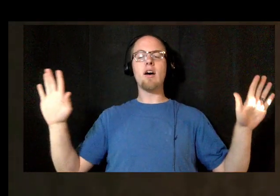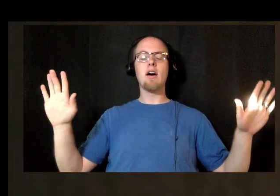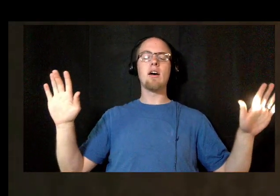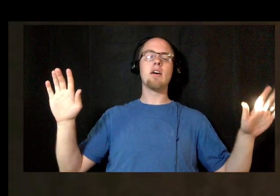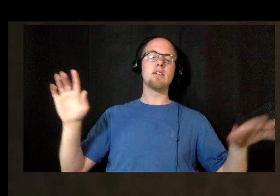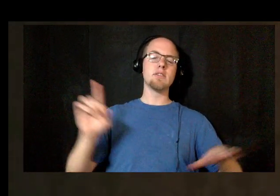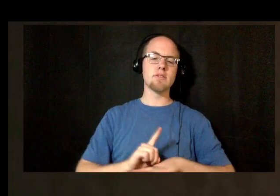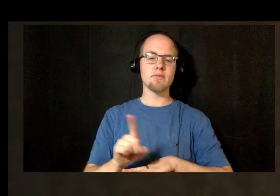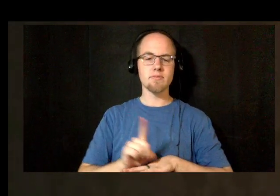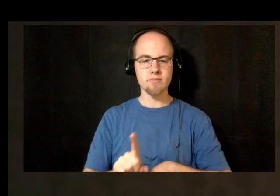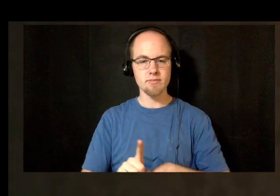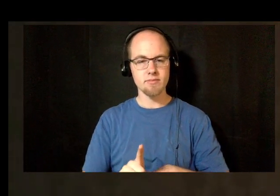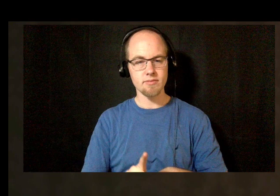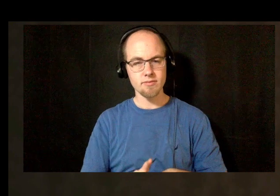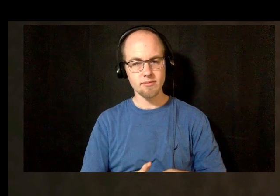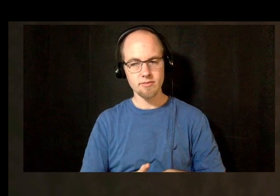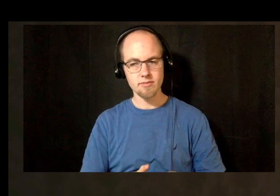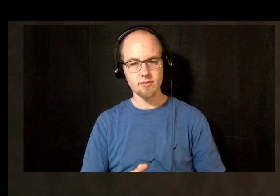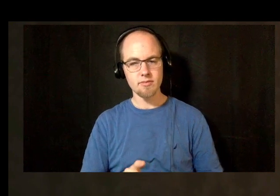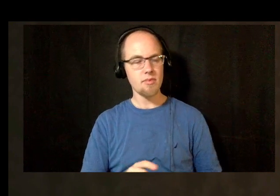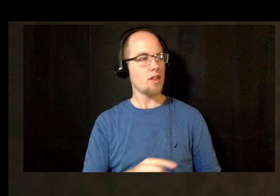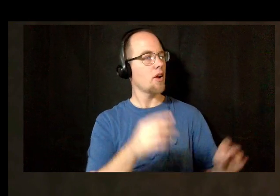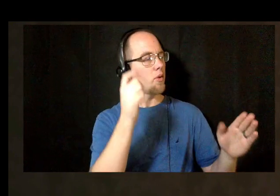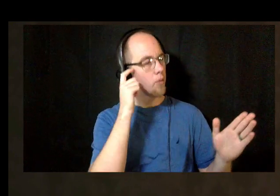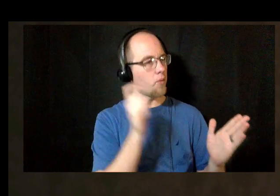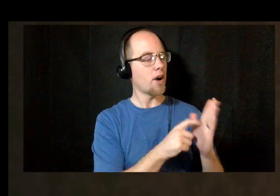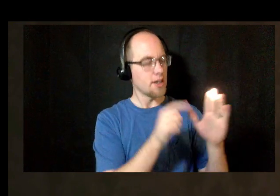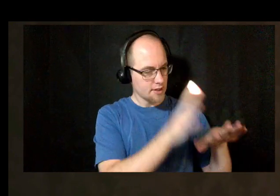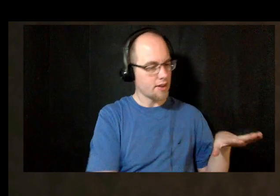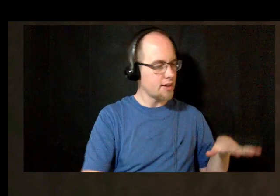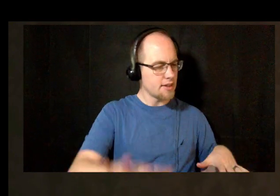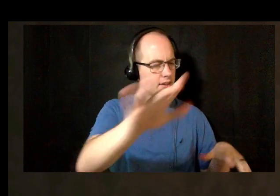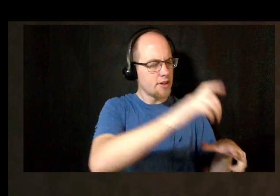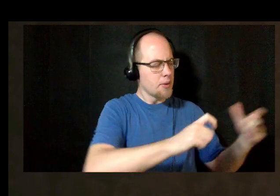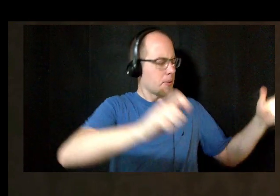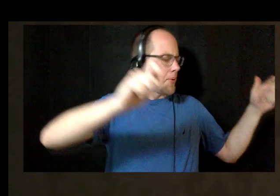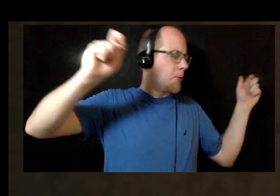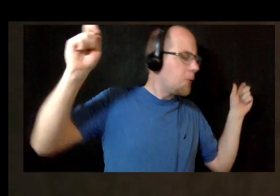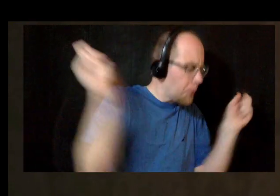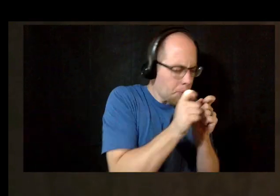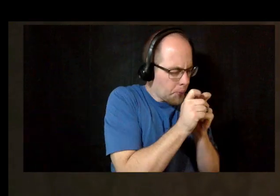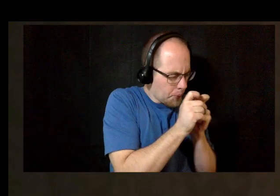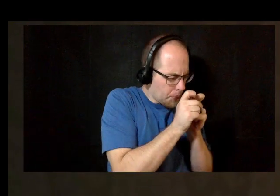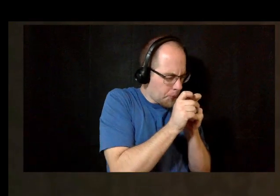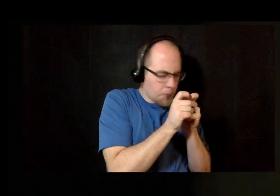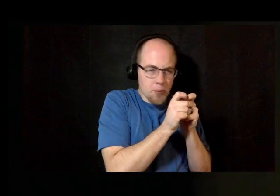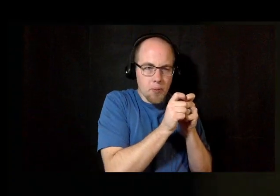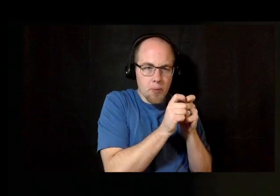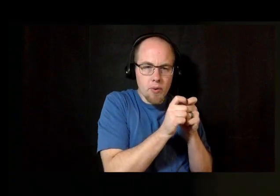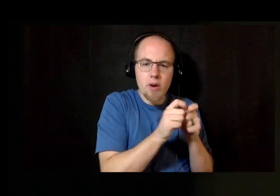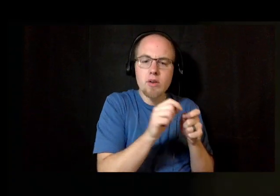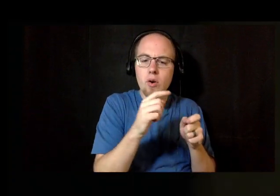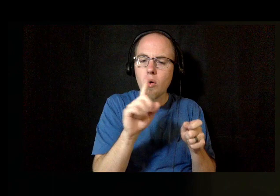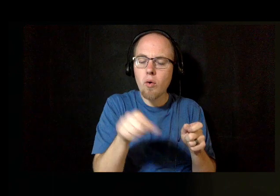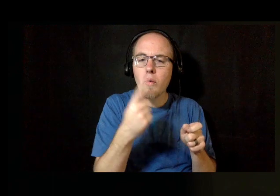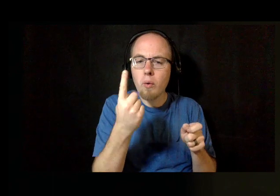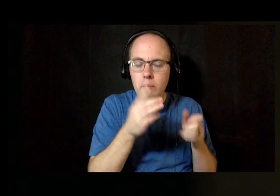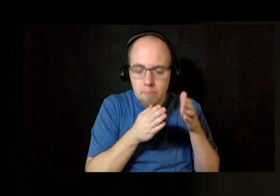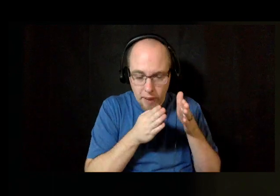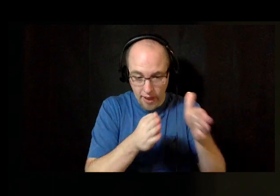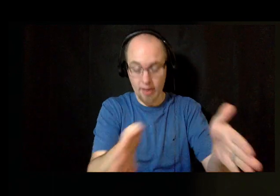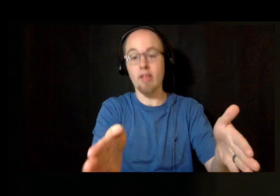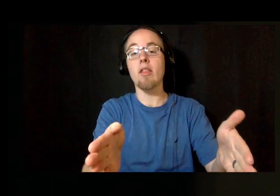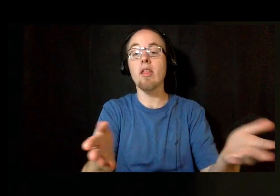that the field is insignificantly minuscule in size and that there's only one path through the